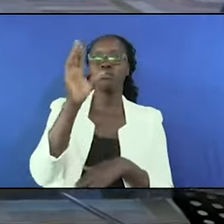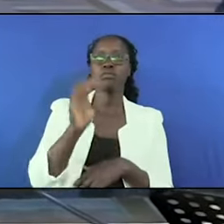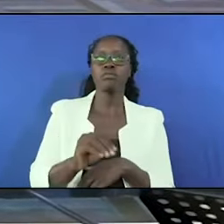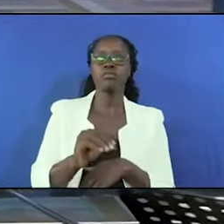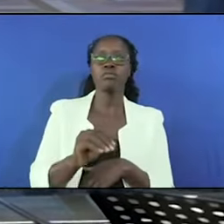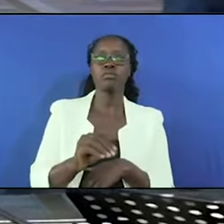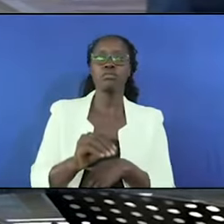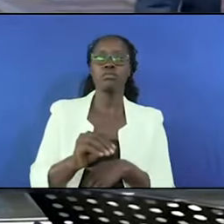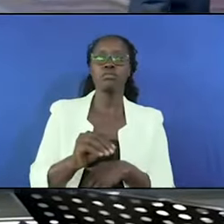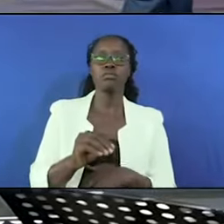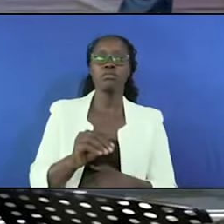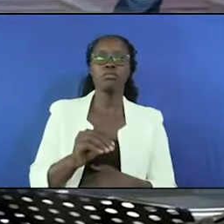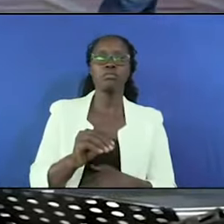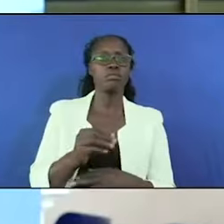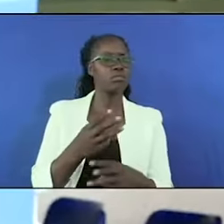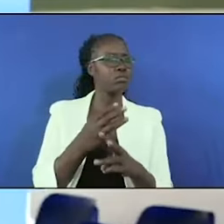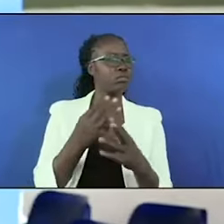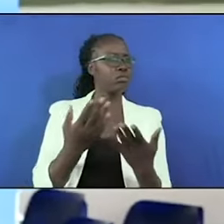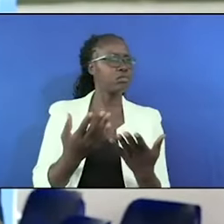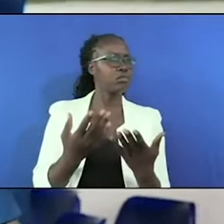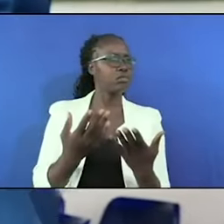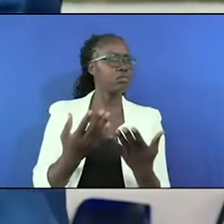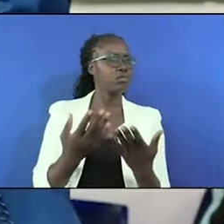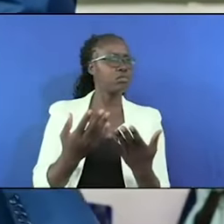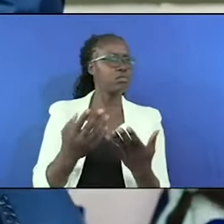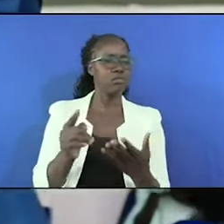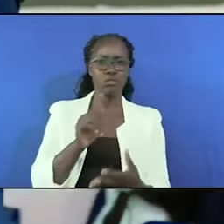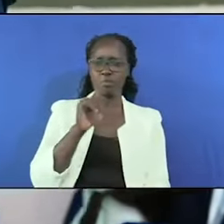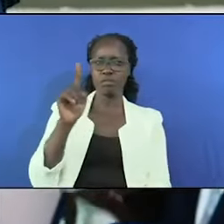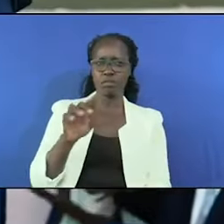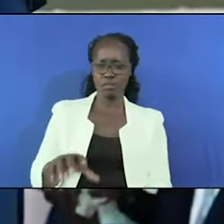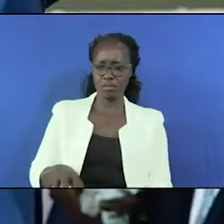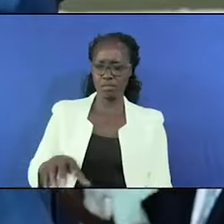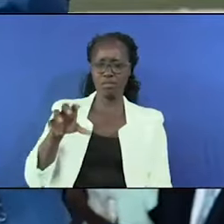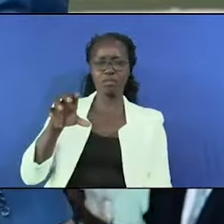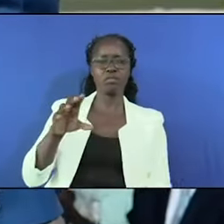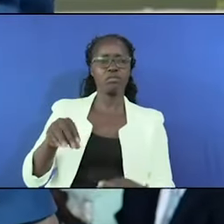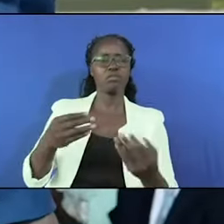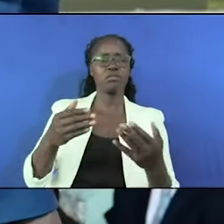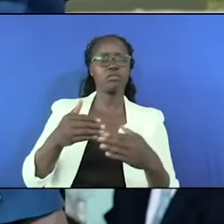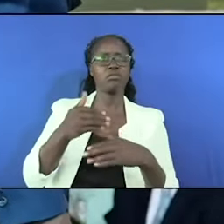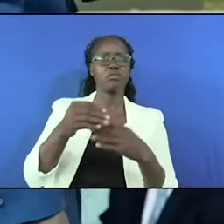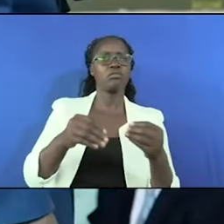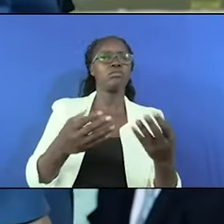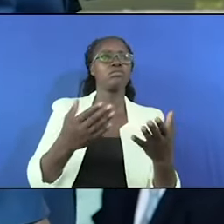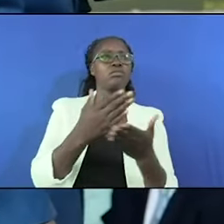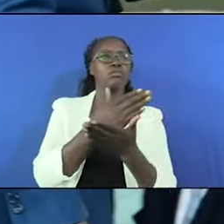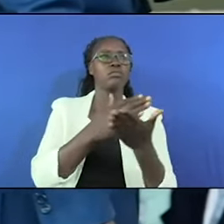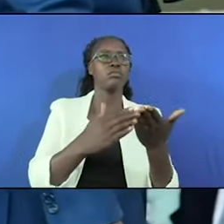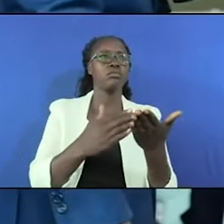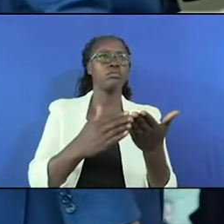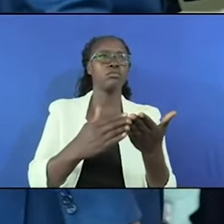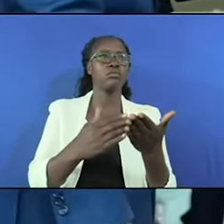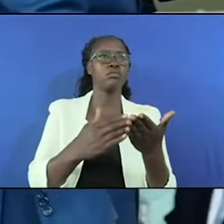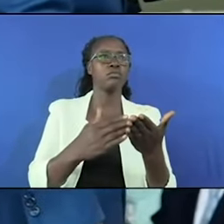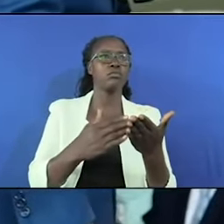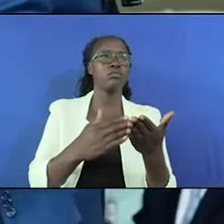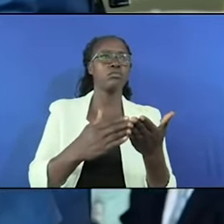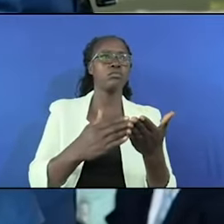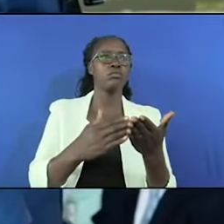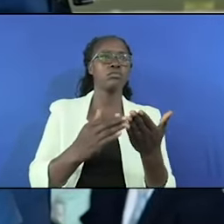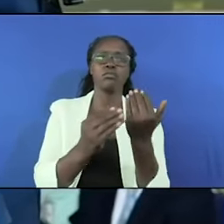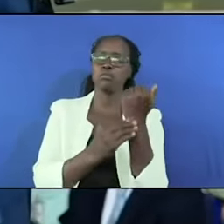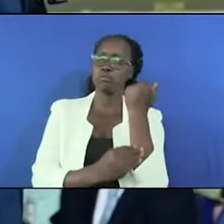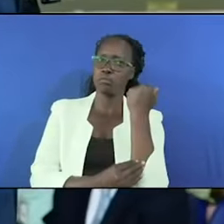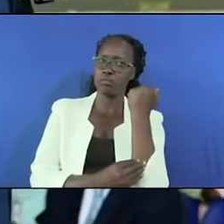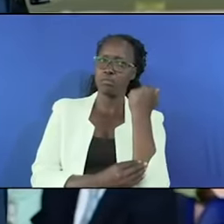100%. You do your calculation and see how much Zacchaeus gave. After giving half to